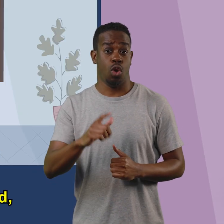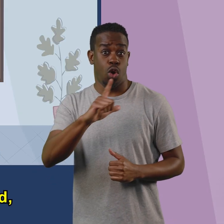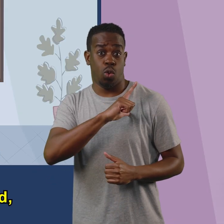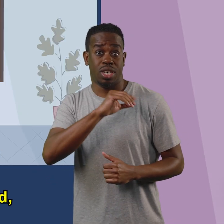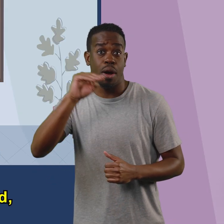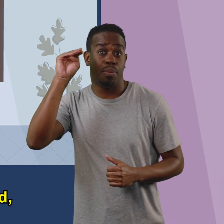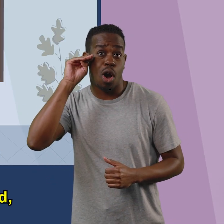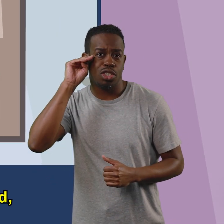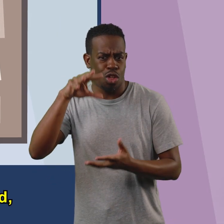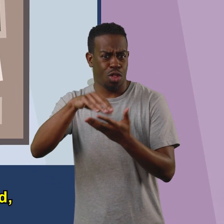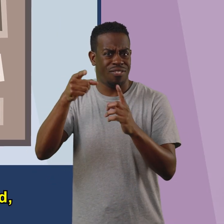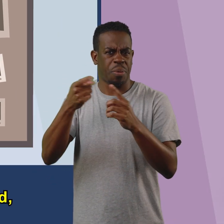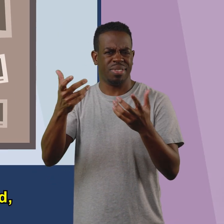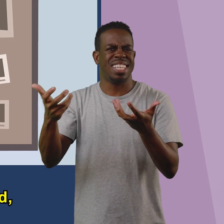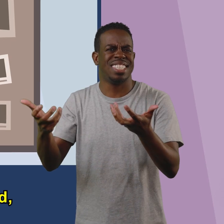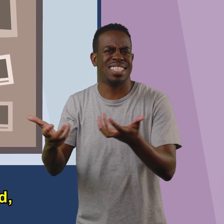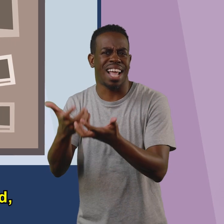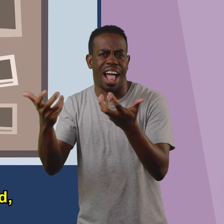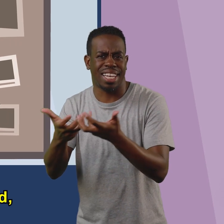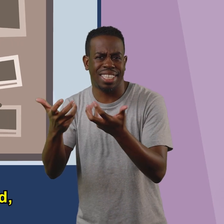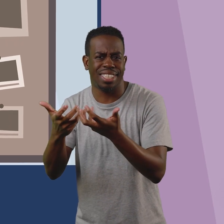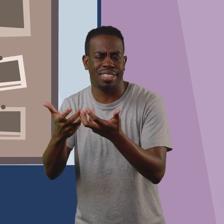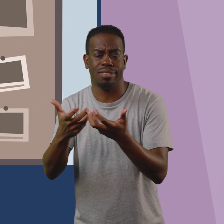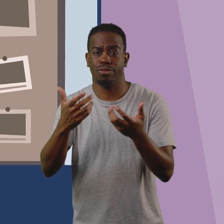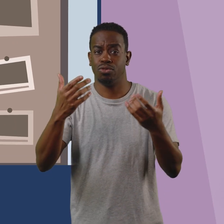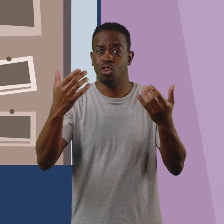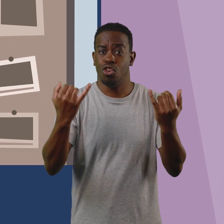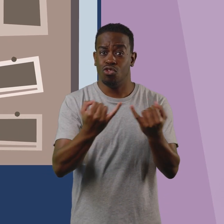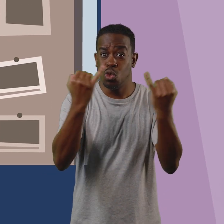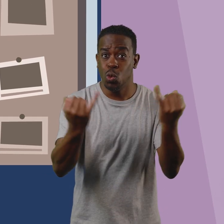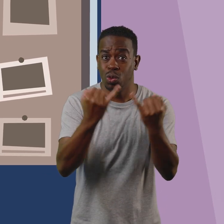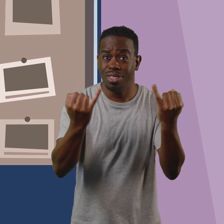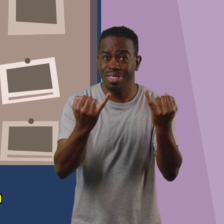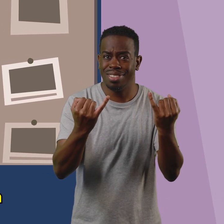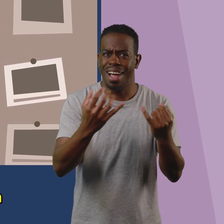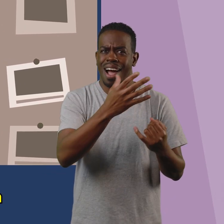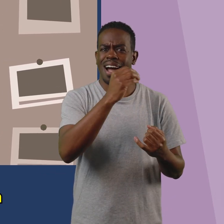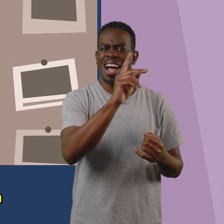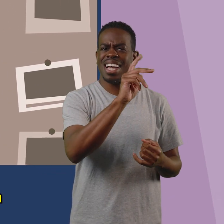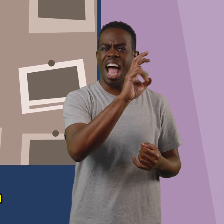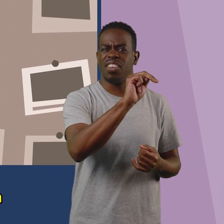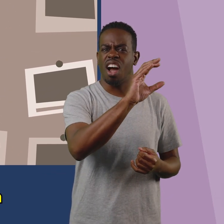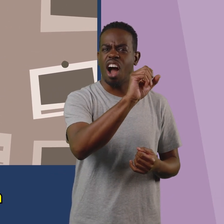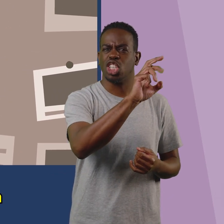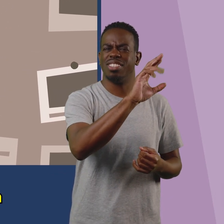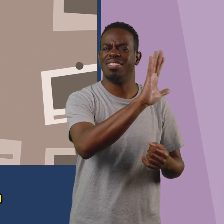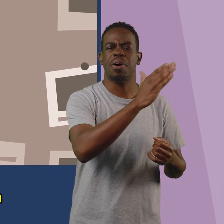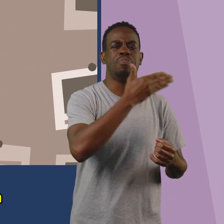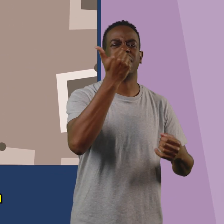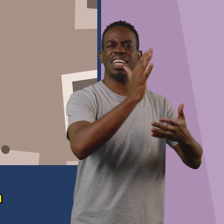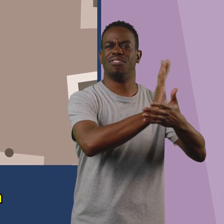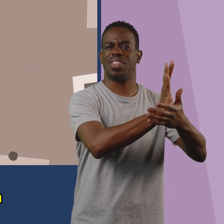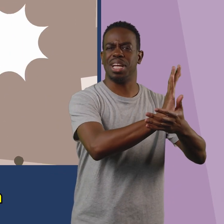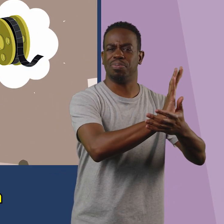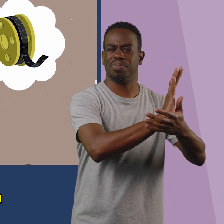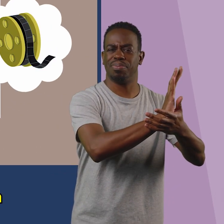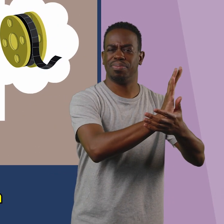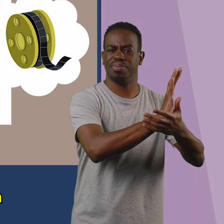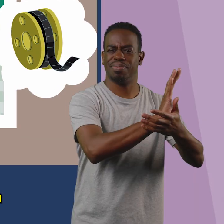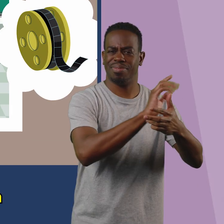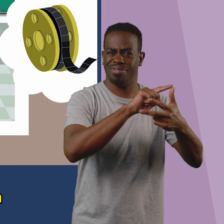Lucas and Marsha learned this from a kale salad, a cup of ramen, and debatably, Kevin Costner's best